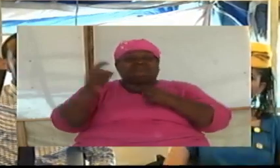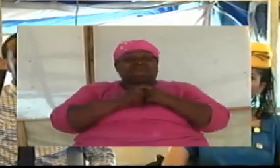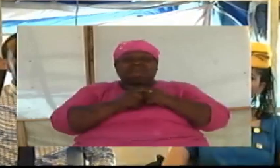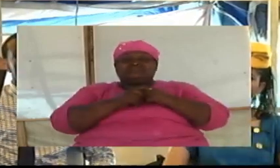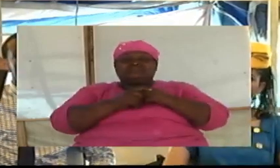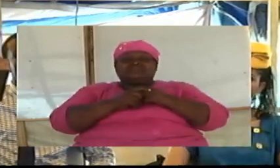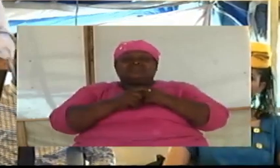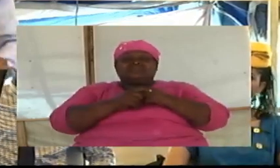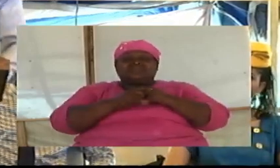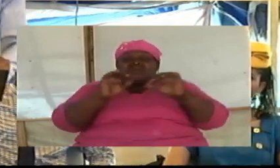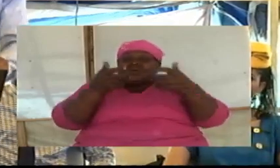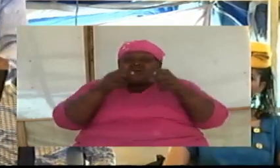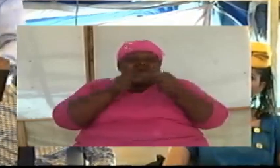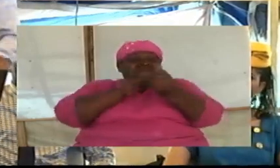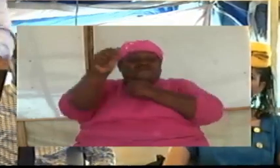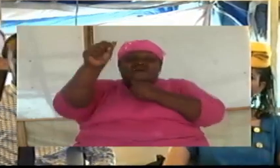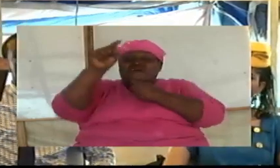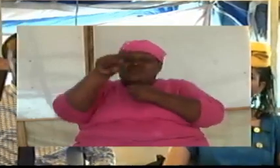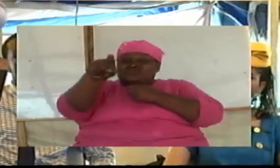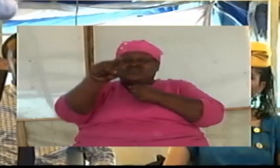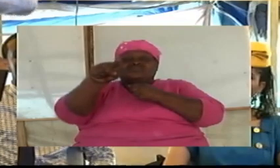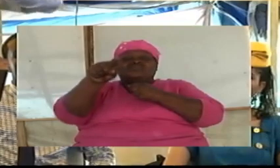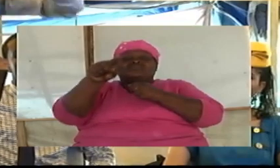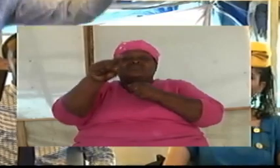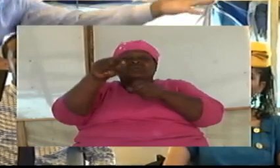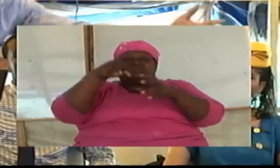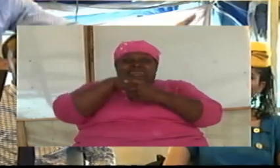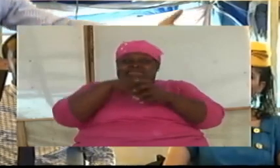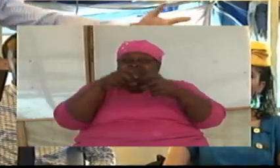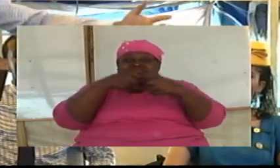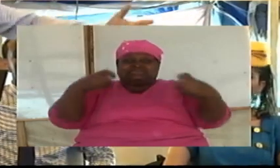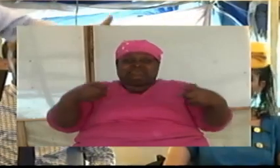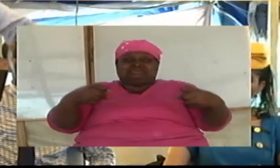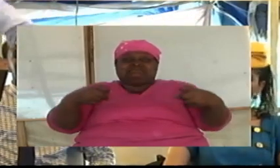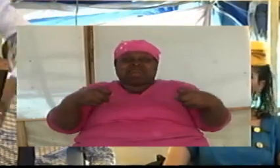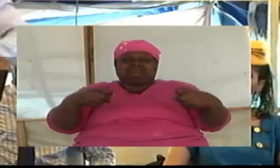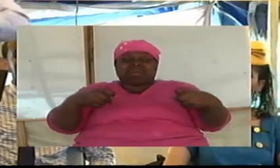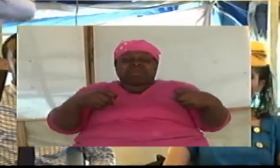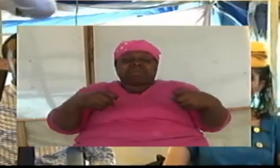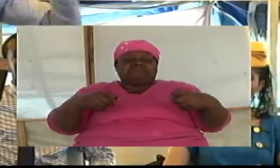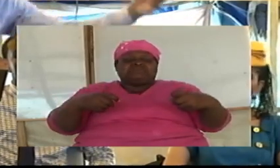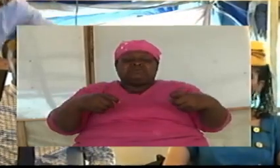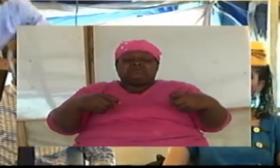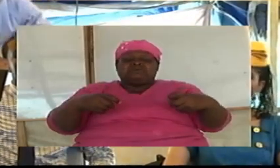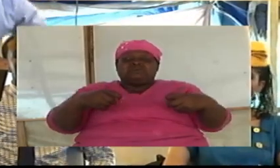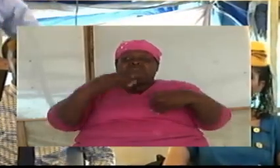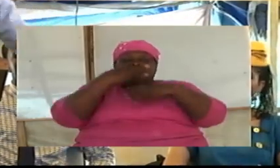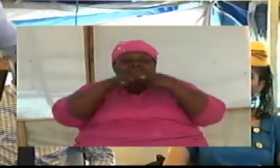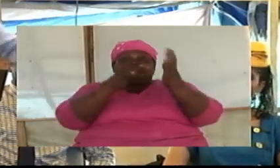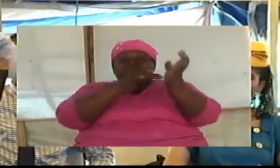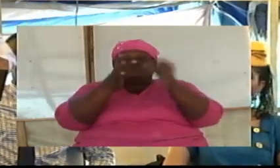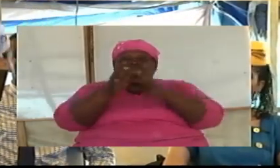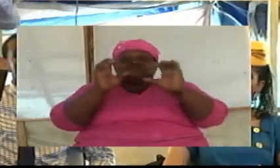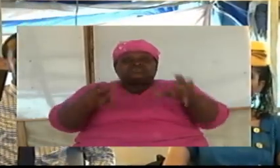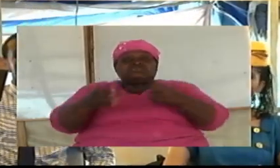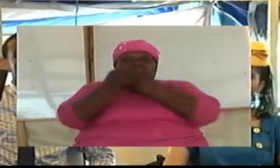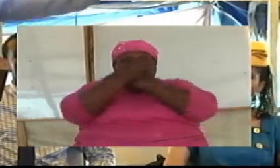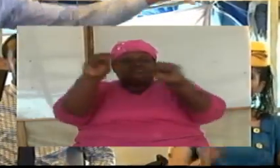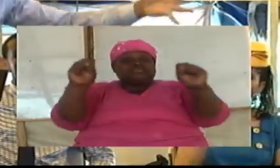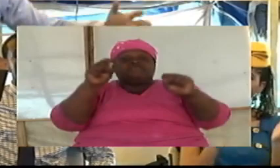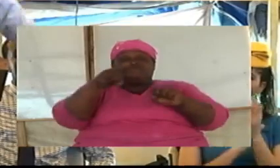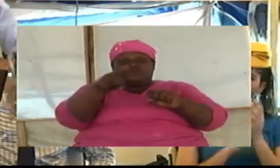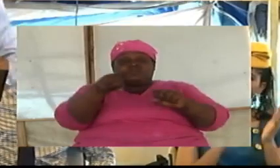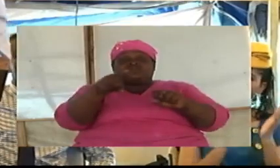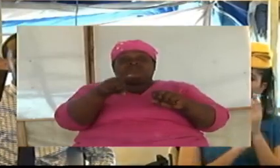Praise the Lord Jesus. There's a song that I love. It says, have you been to Jesus for the cleansing flood? Are you